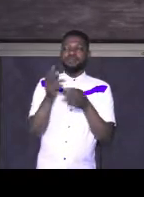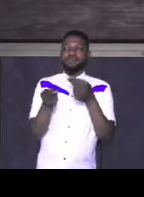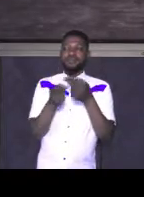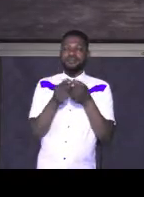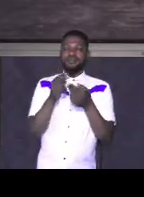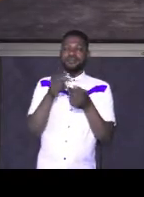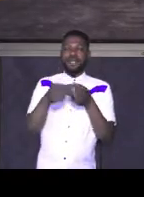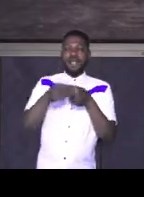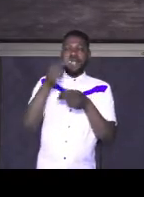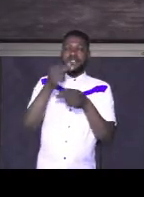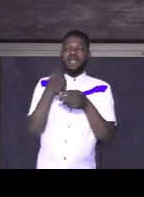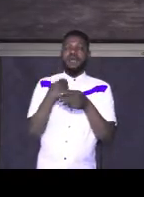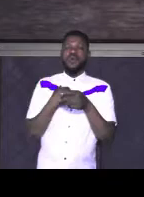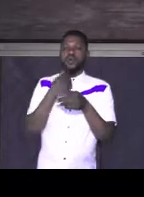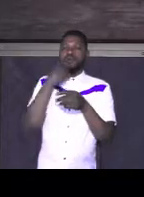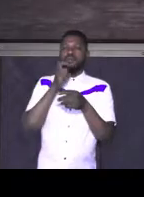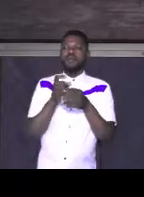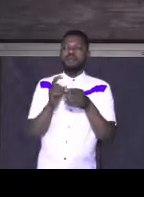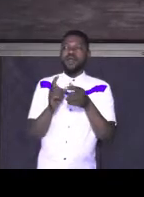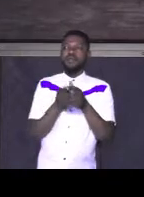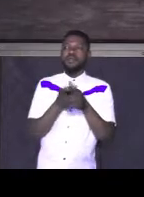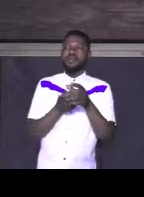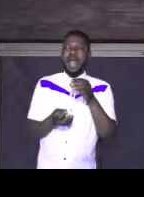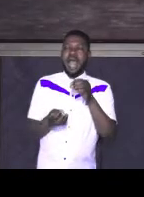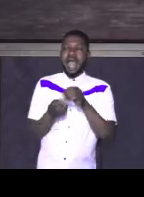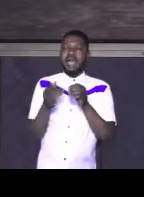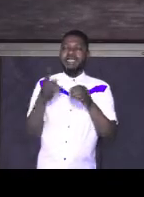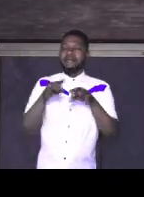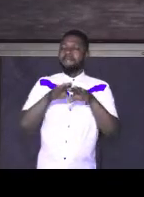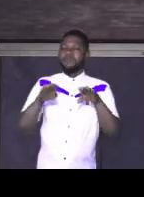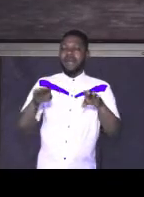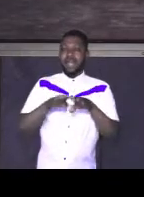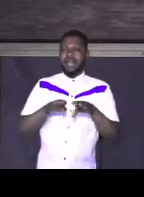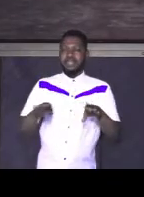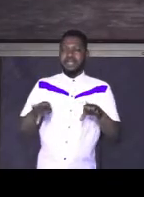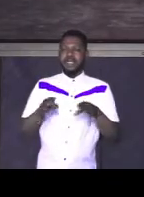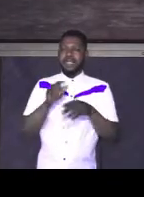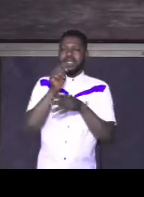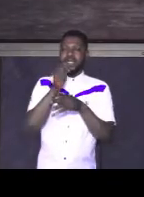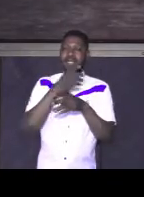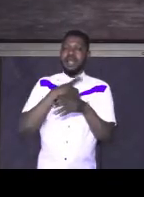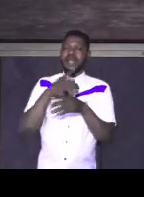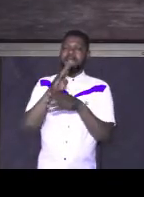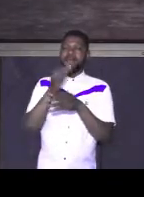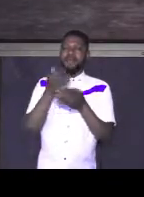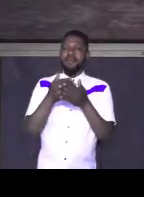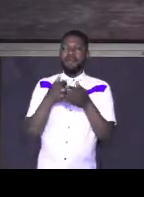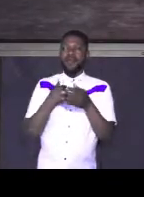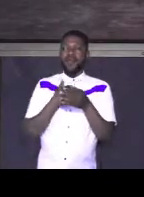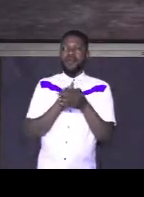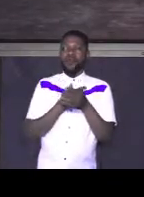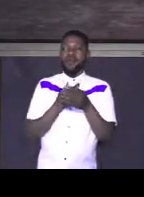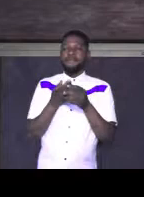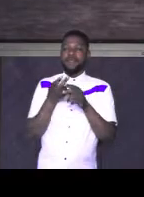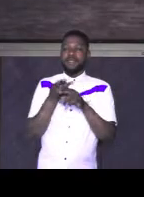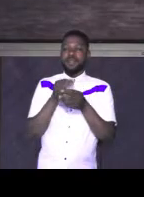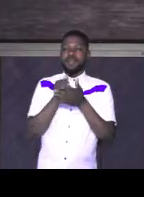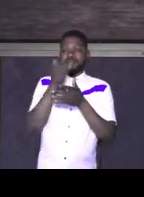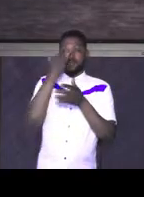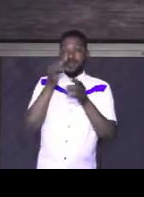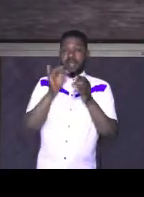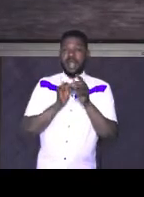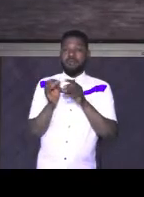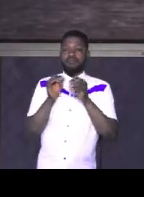Then times the height. We must first add the parallel sides, A and B, before we multiply. That's why I keep putting it